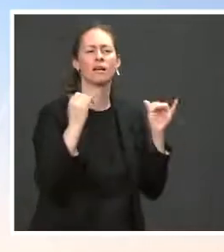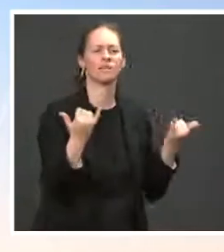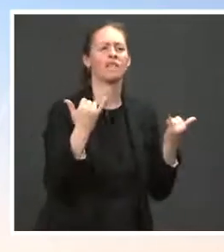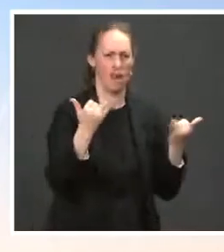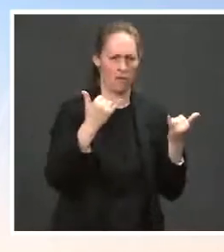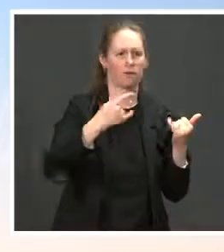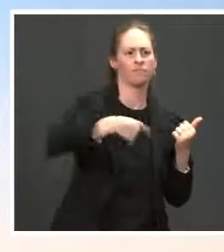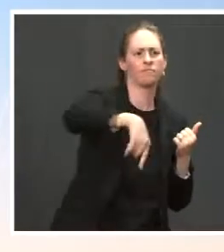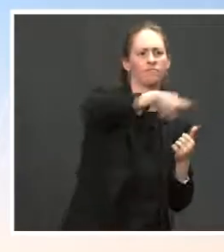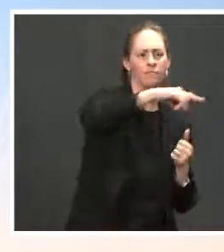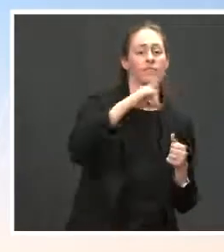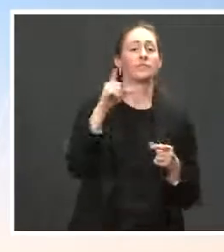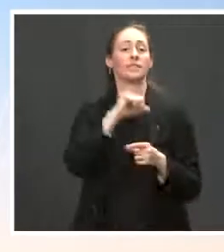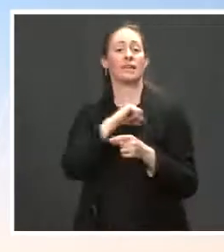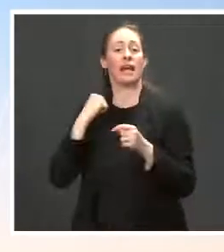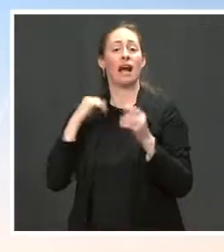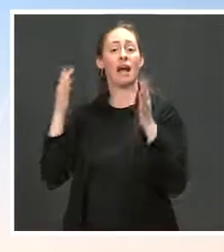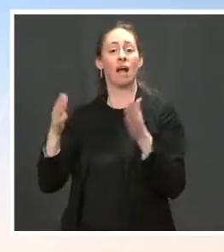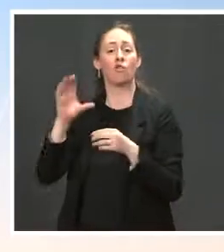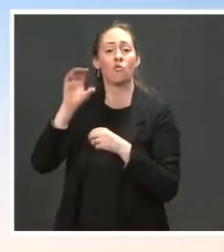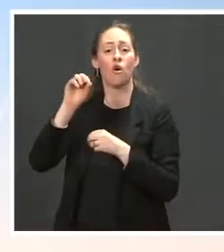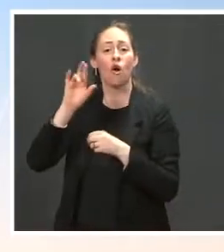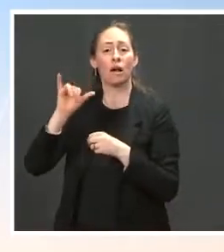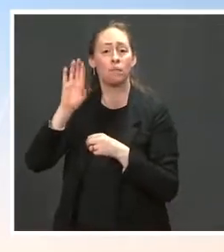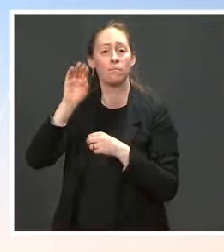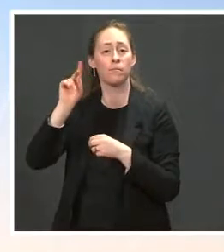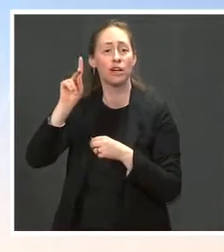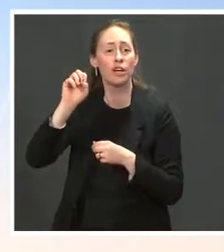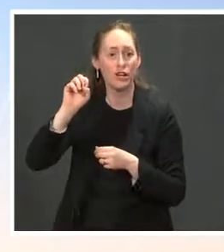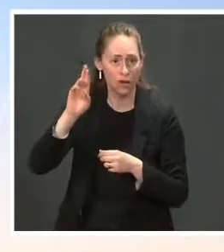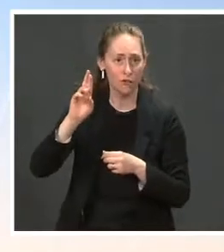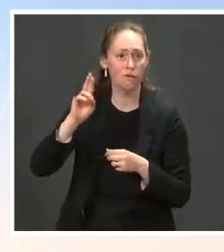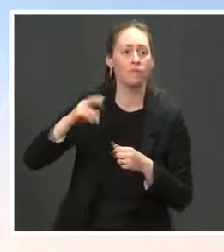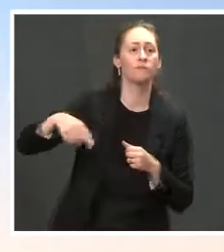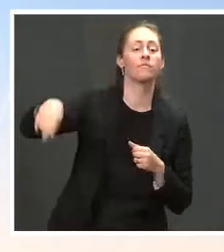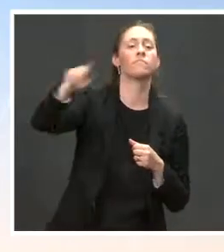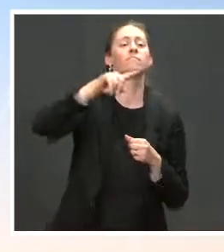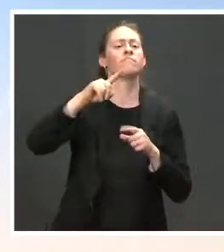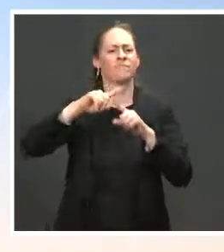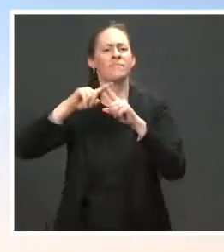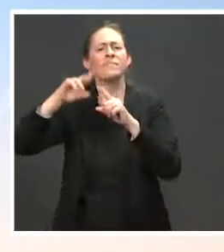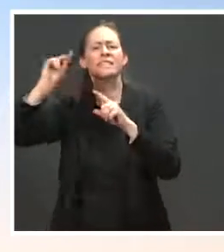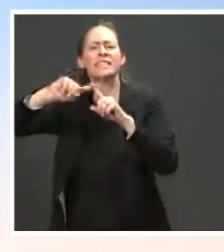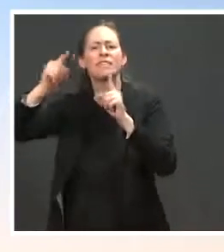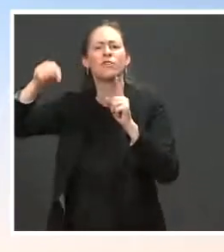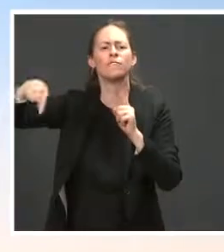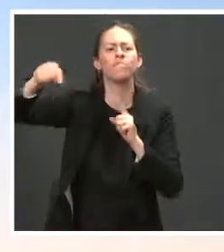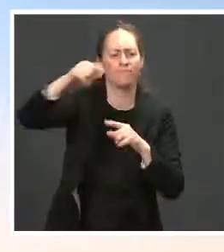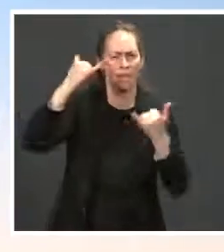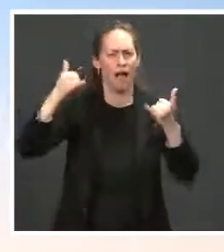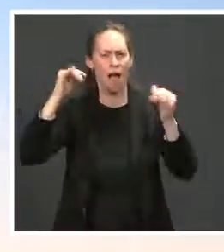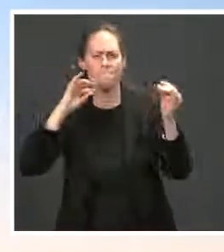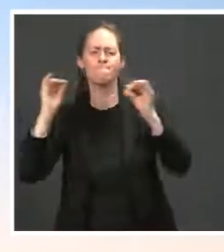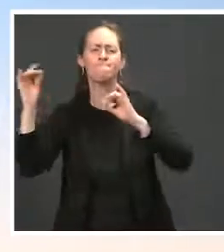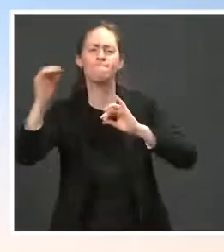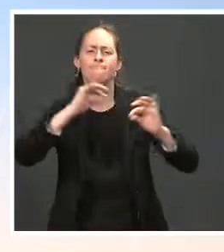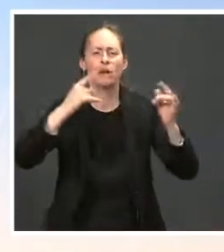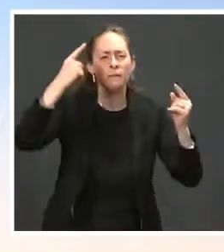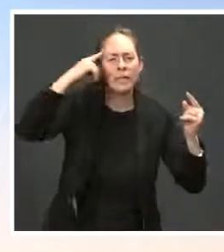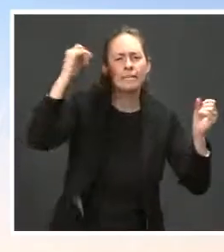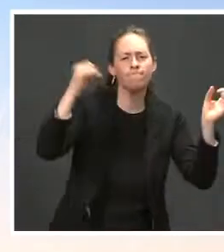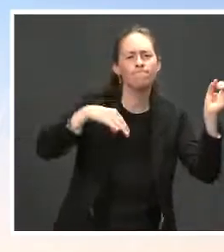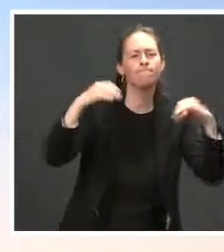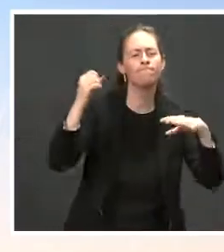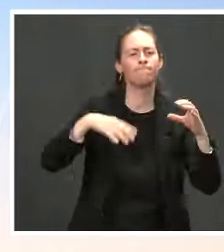Scott, and they're going to have to decide where they can find agreement moving forward. Ultimately, the president believes, as he conveyed quite passionately last